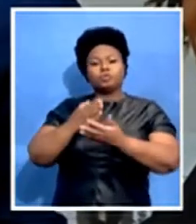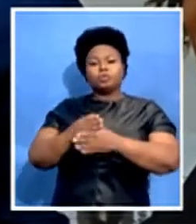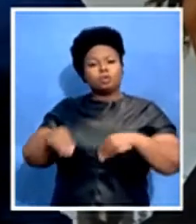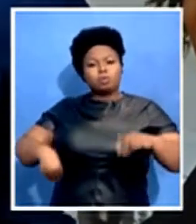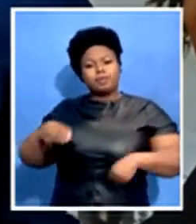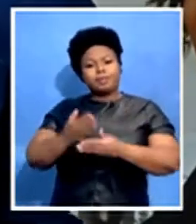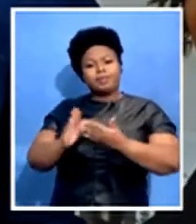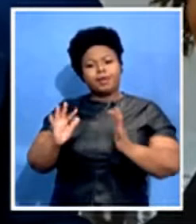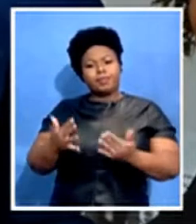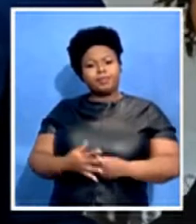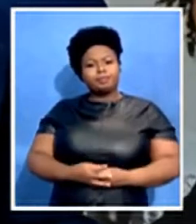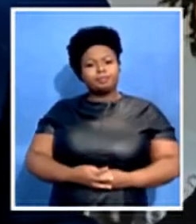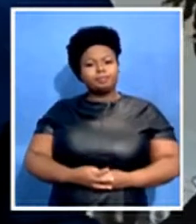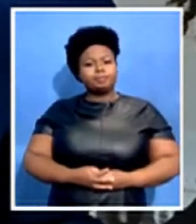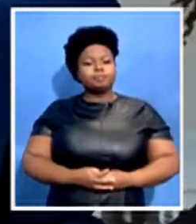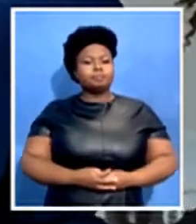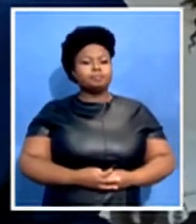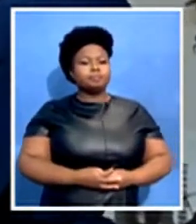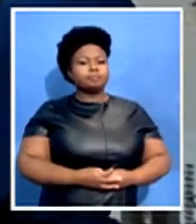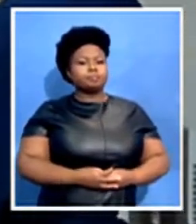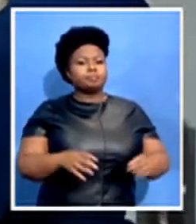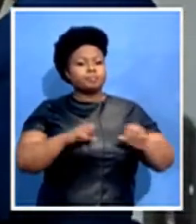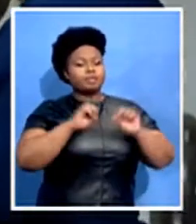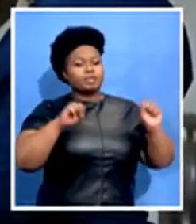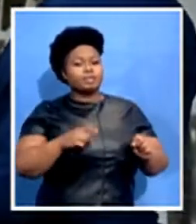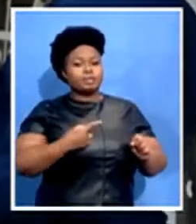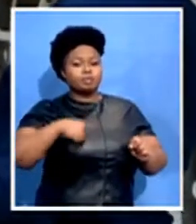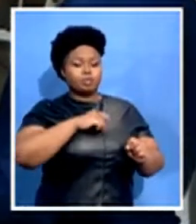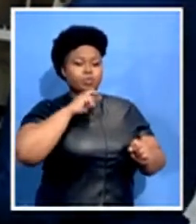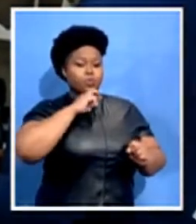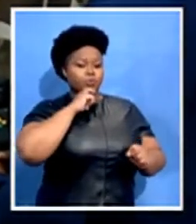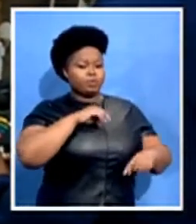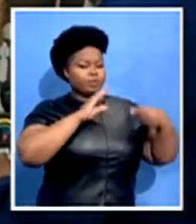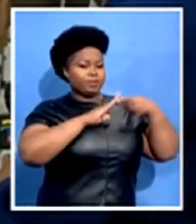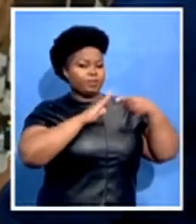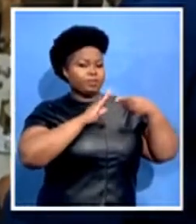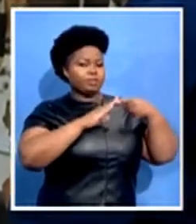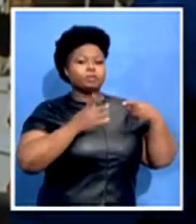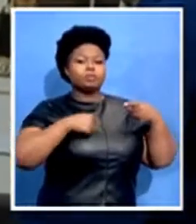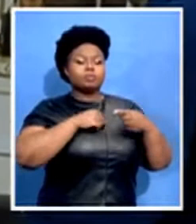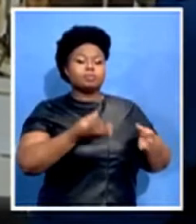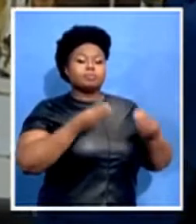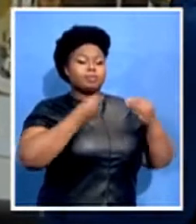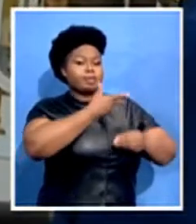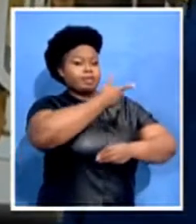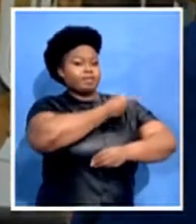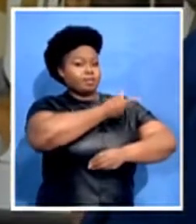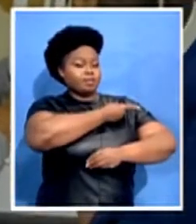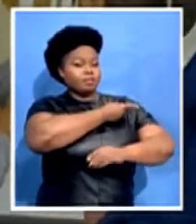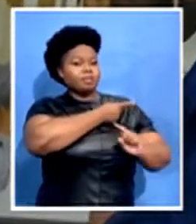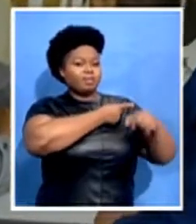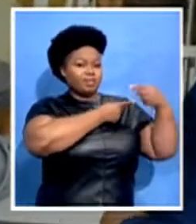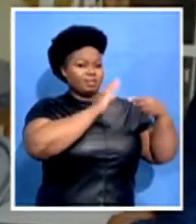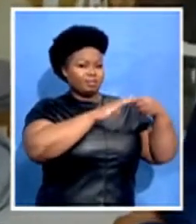The systems that are being used, first of all, when we receive the vaccine itself, all the procurement would have been done